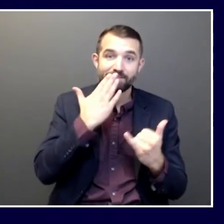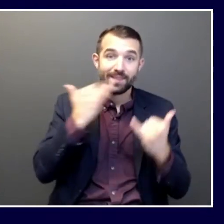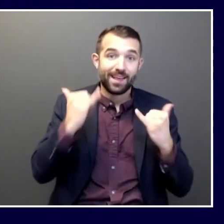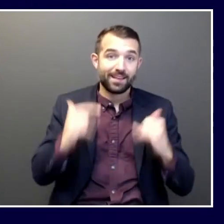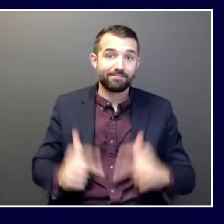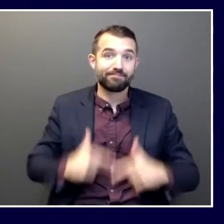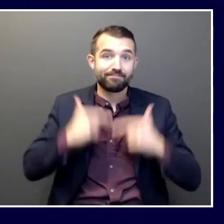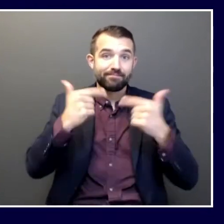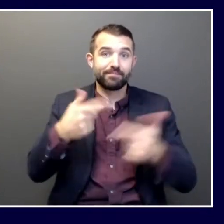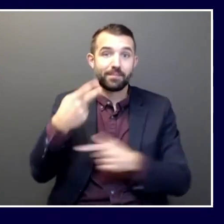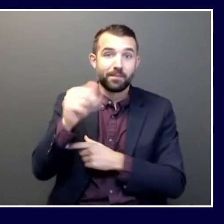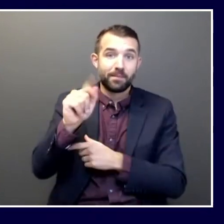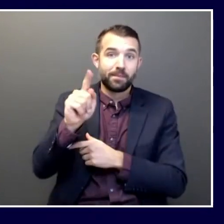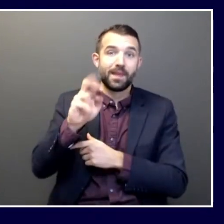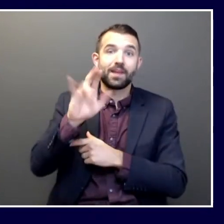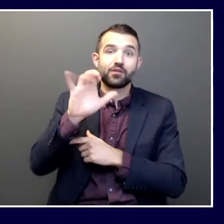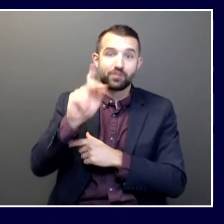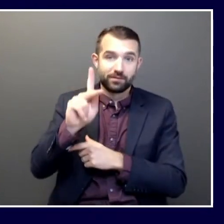I have a couple of things.